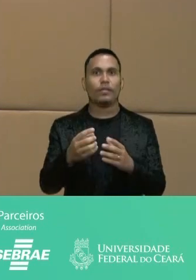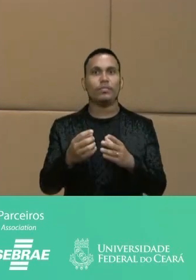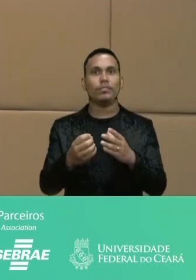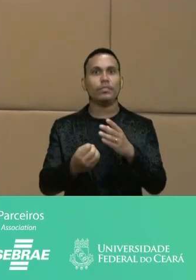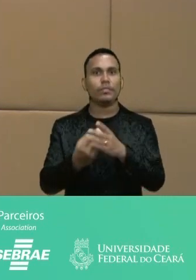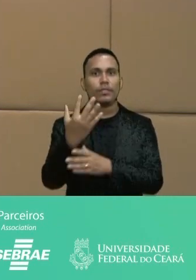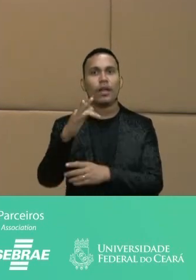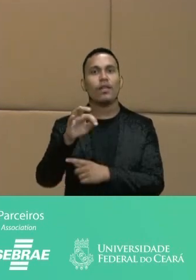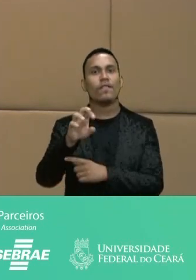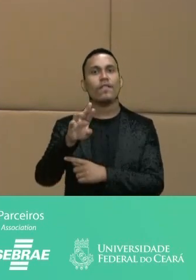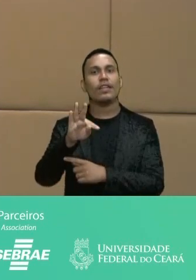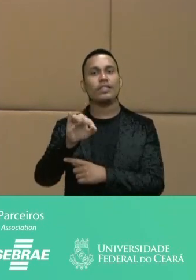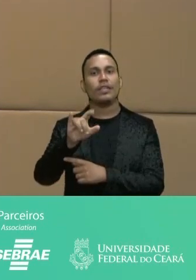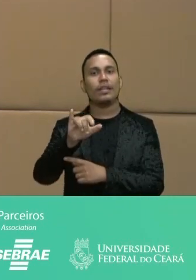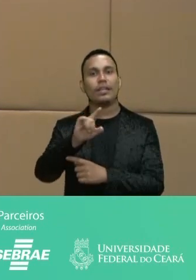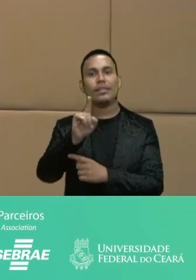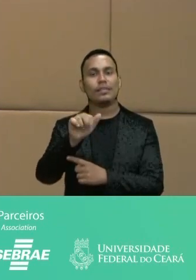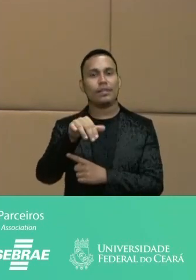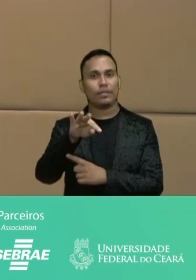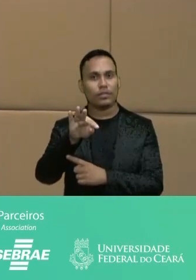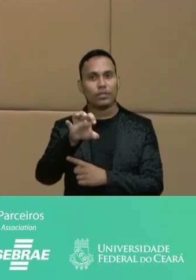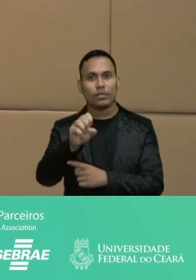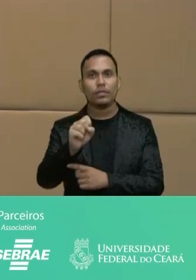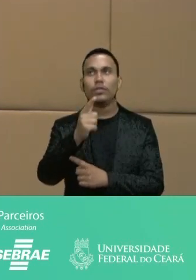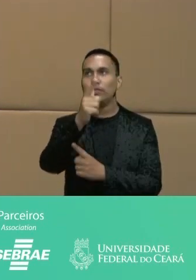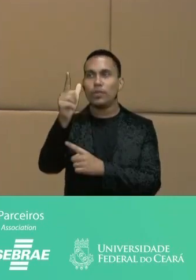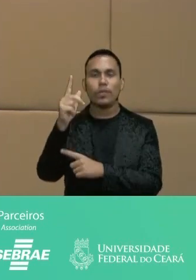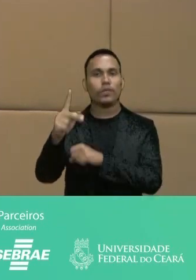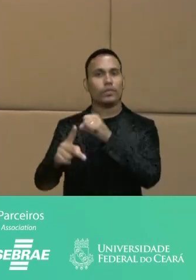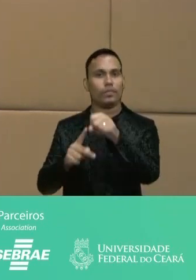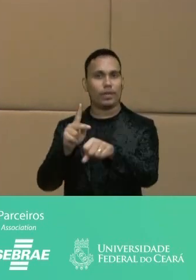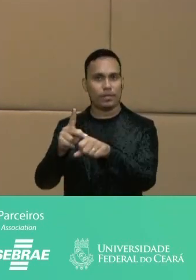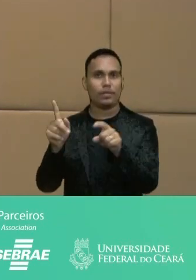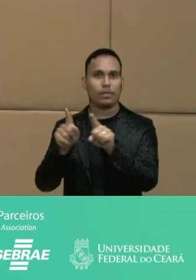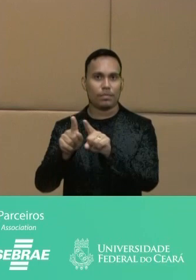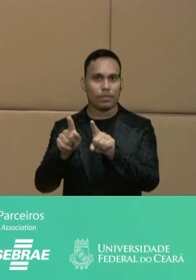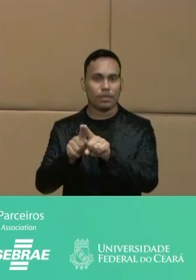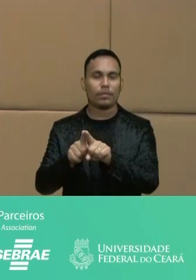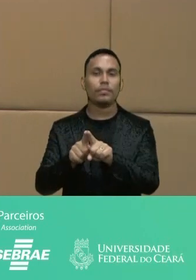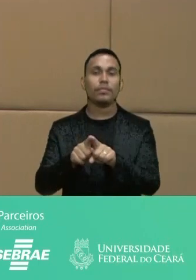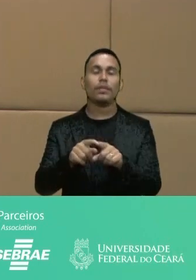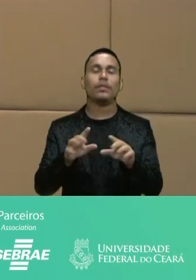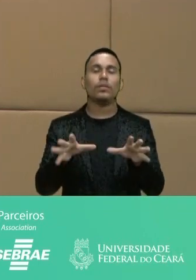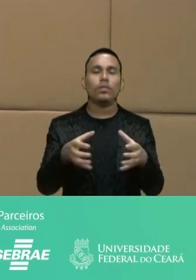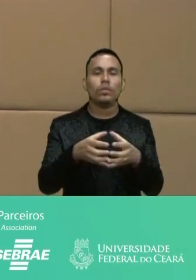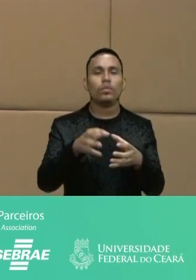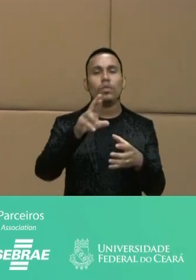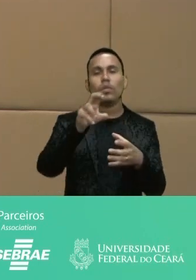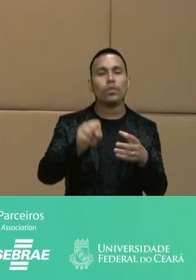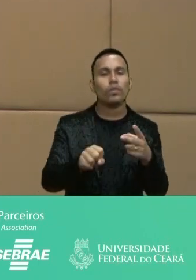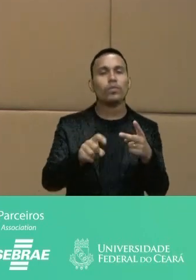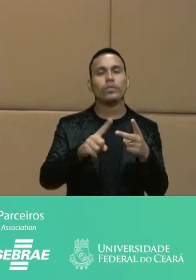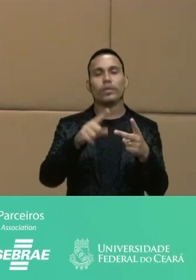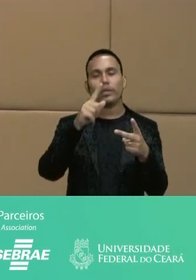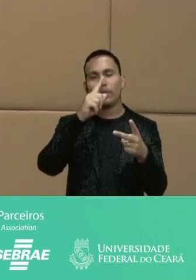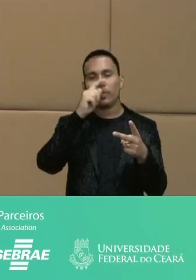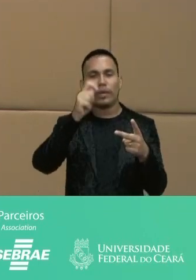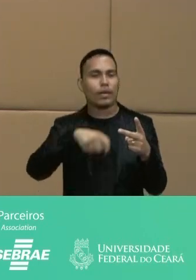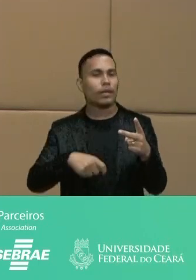Brazil depends a lot on fertilizers, even from other countries, Russia,